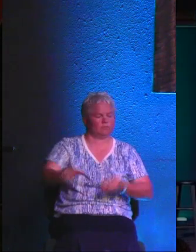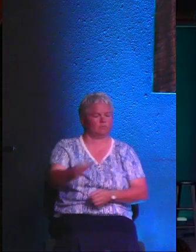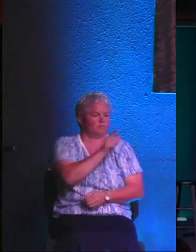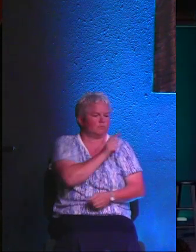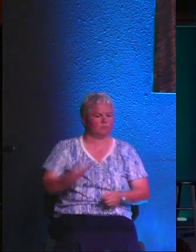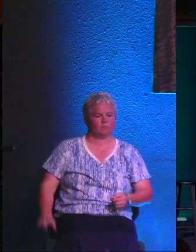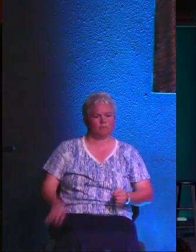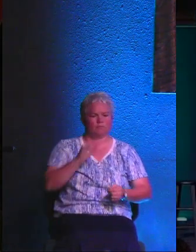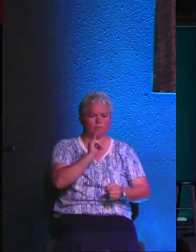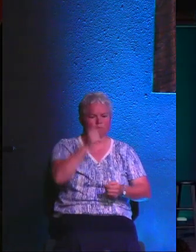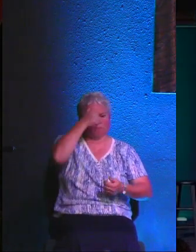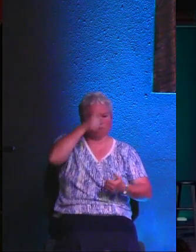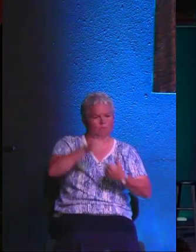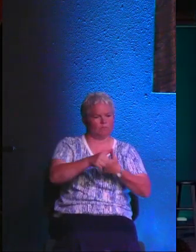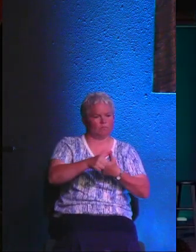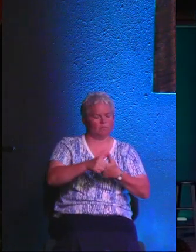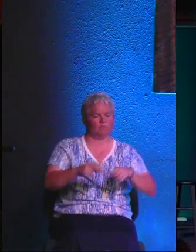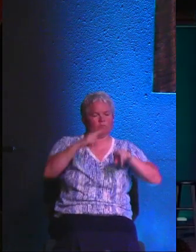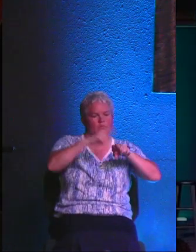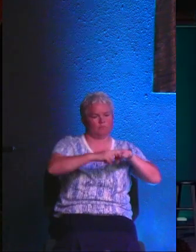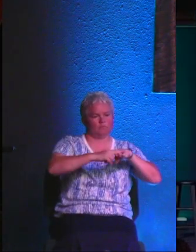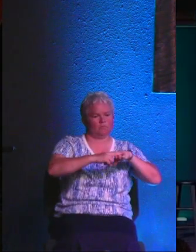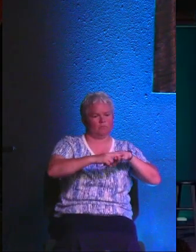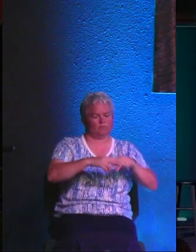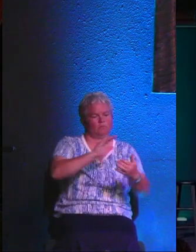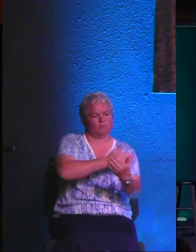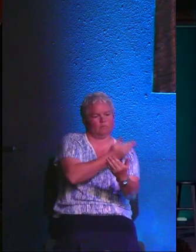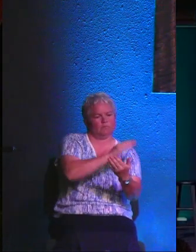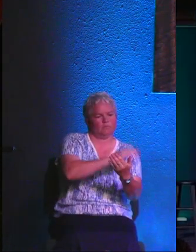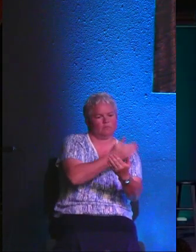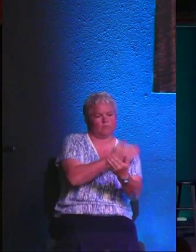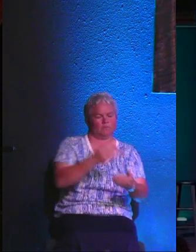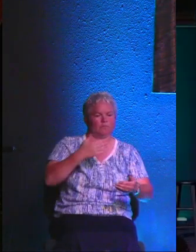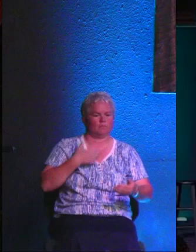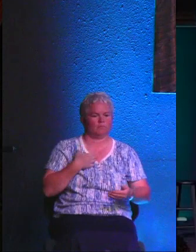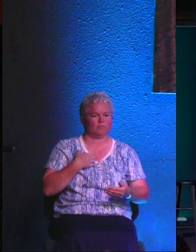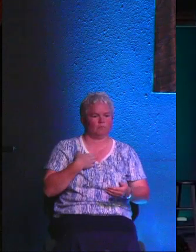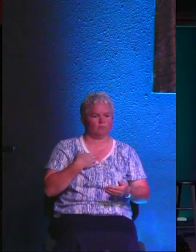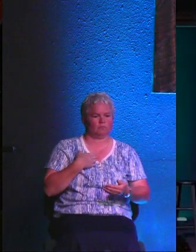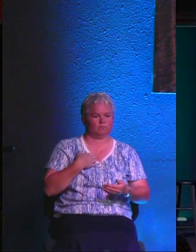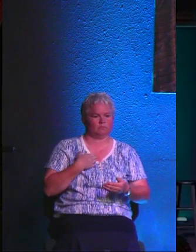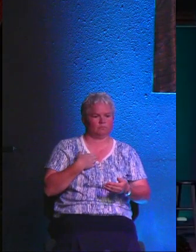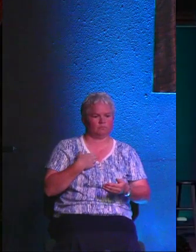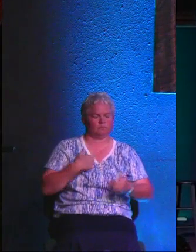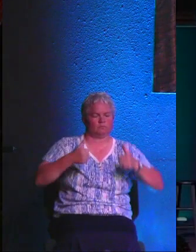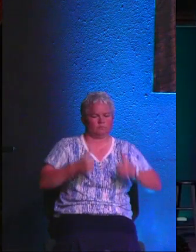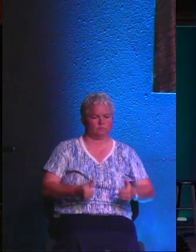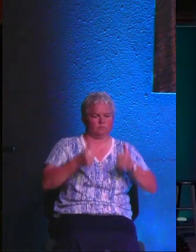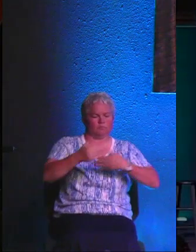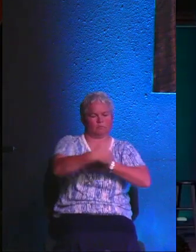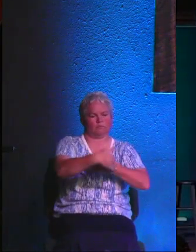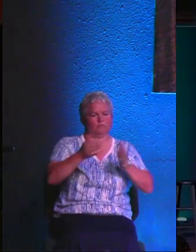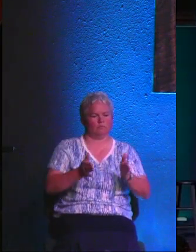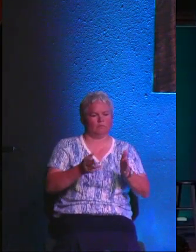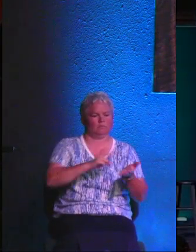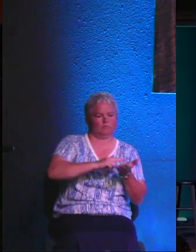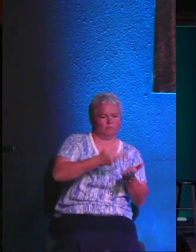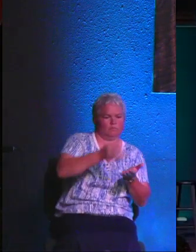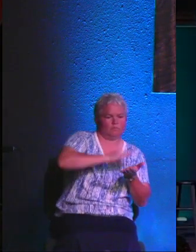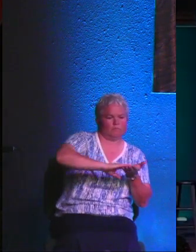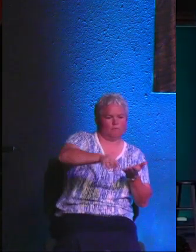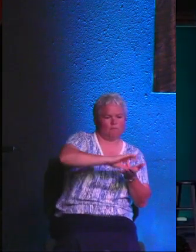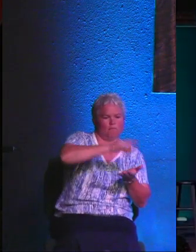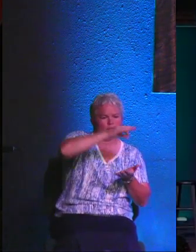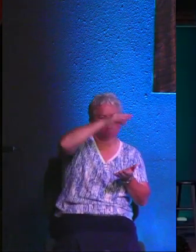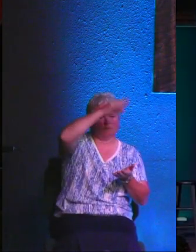the Lord. And I just remember I was singing these songs in my living room. And I just remember I felt the heaviest presence of the Holy Spirit I've